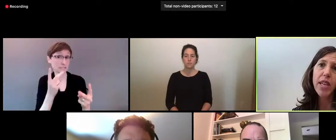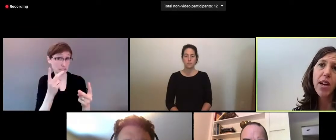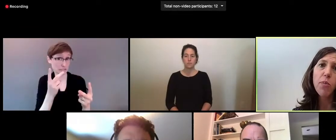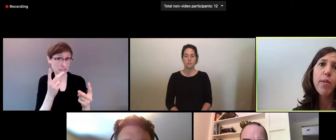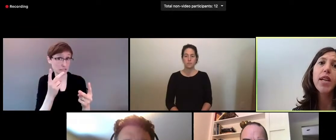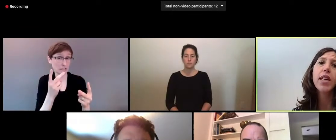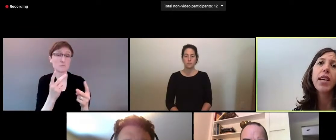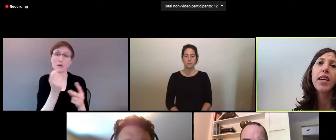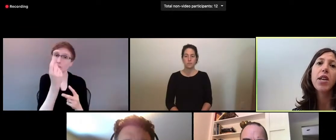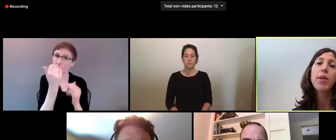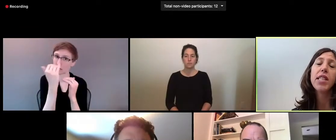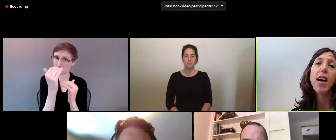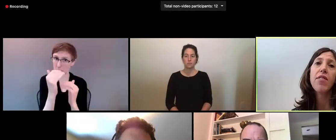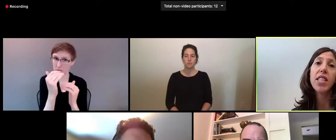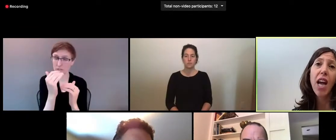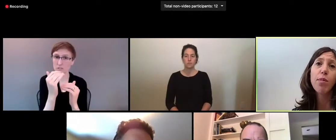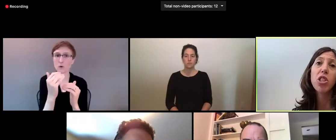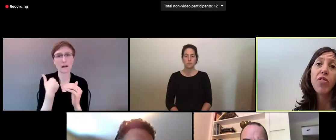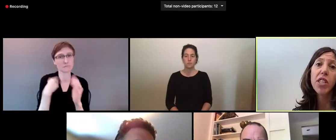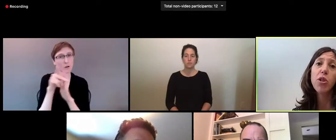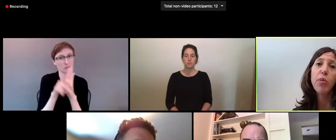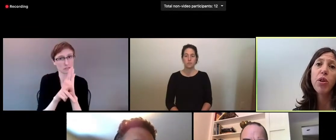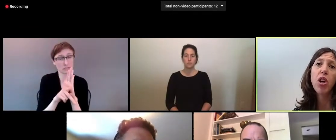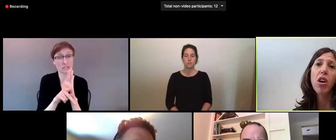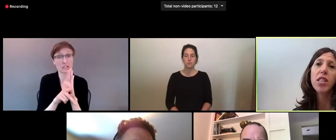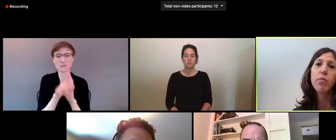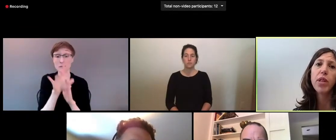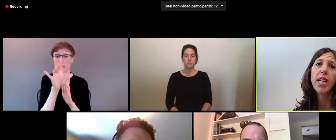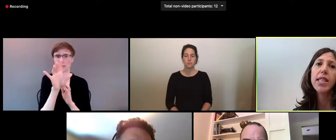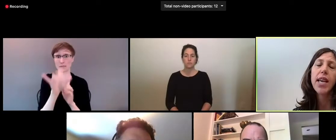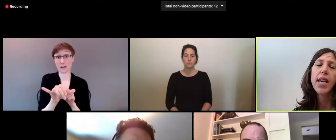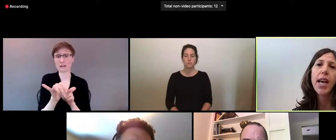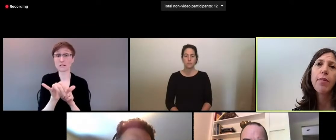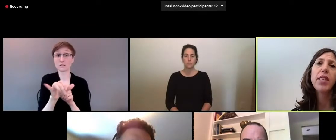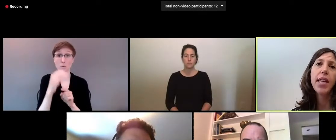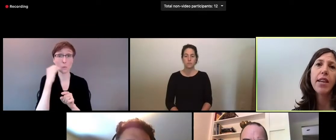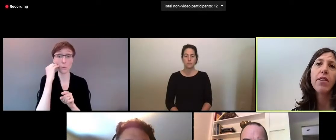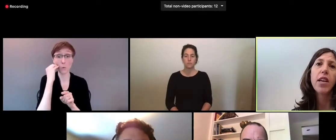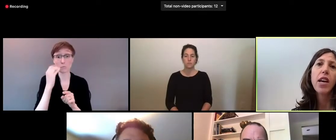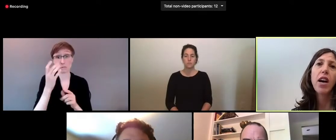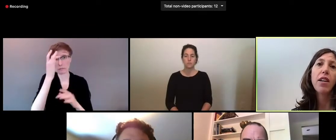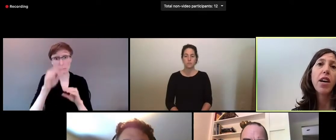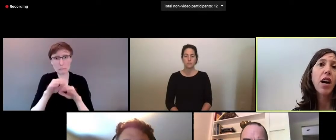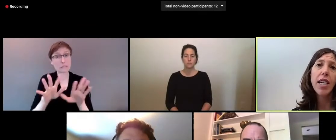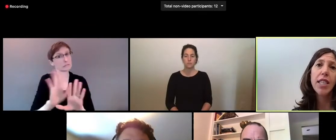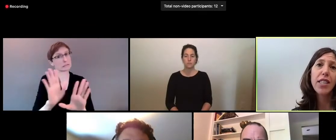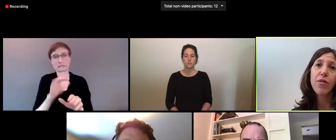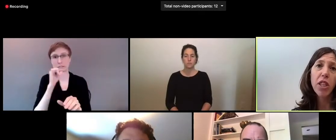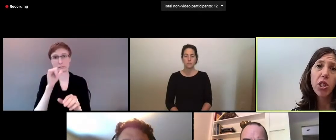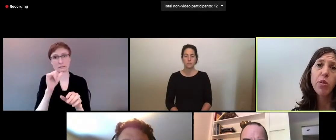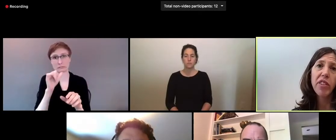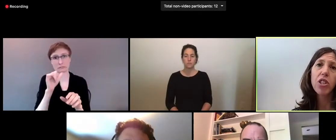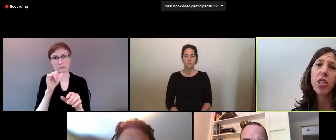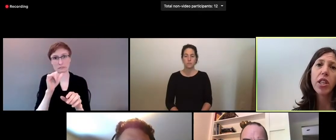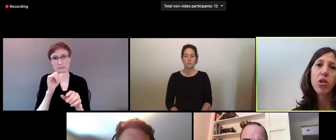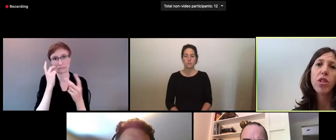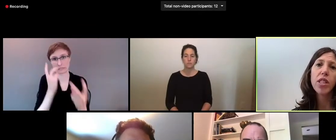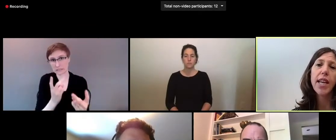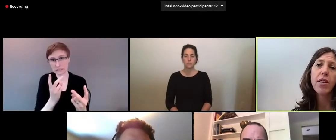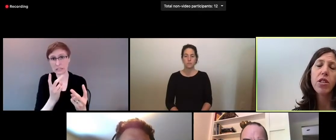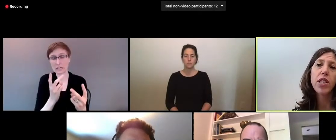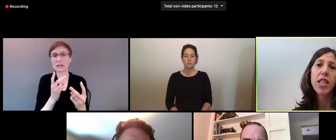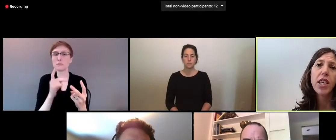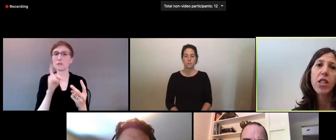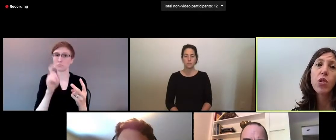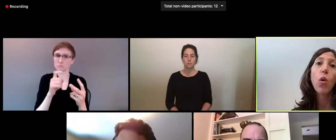must not be an outbreak, must have established visitor protocols in place, and maintain the highest infection prevention and